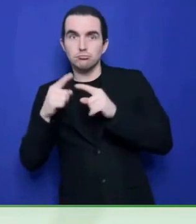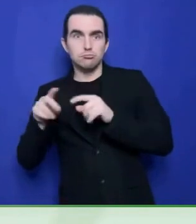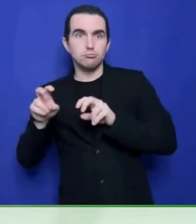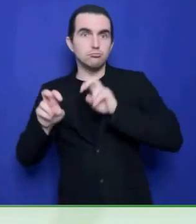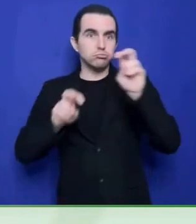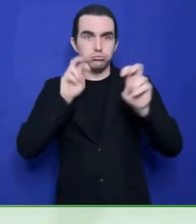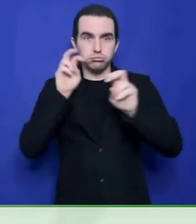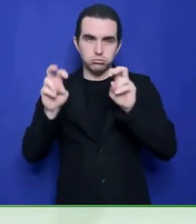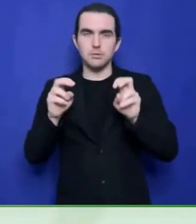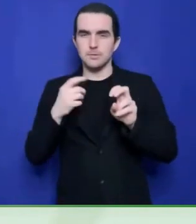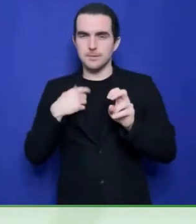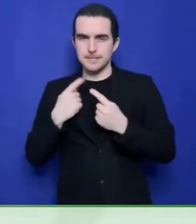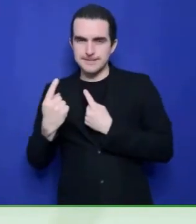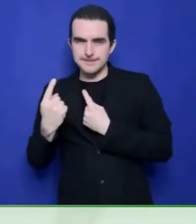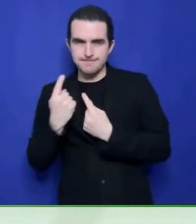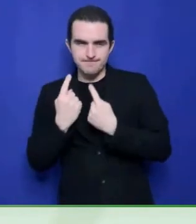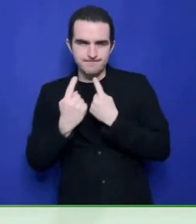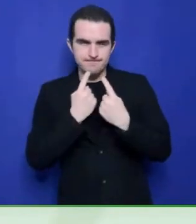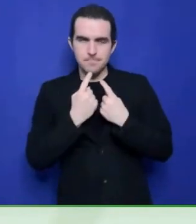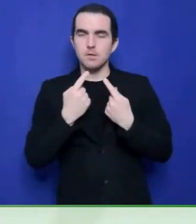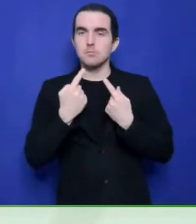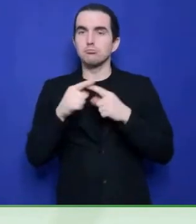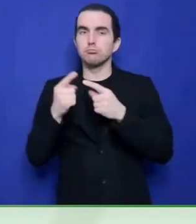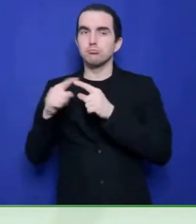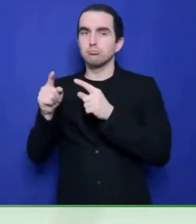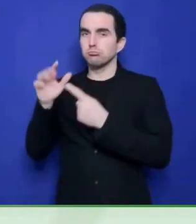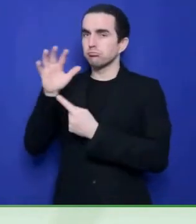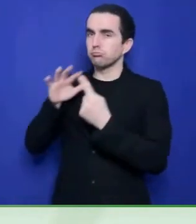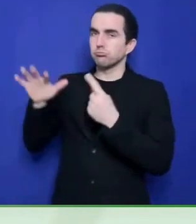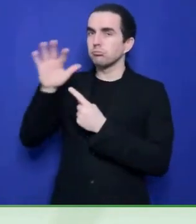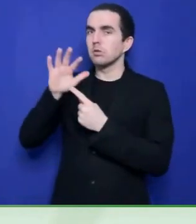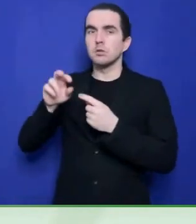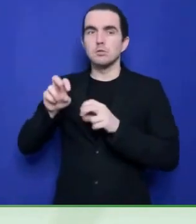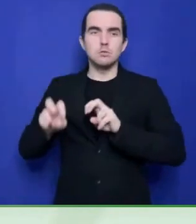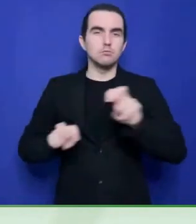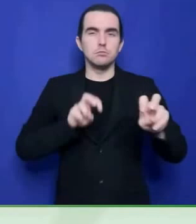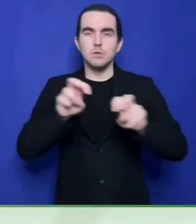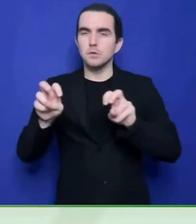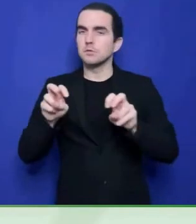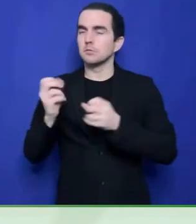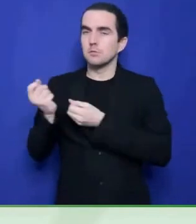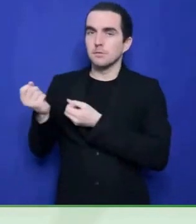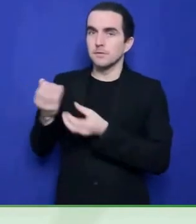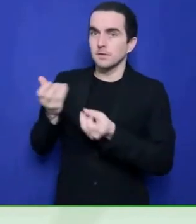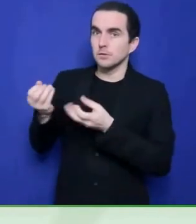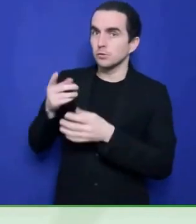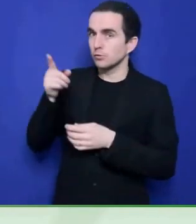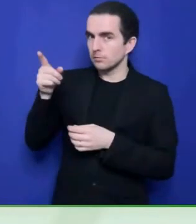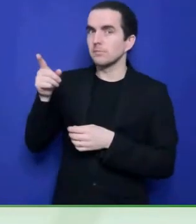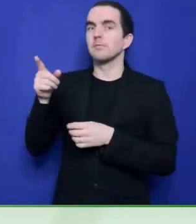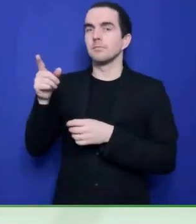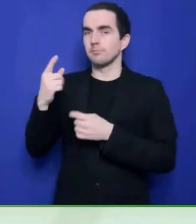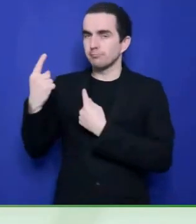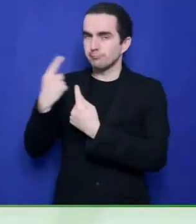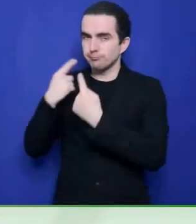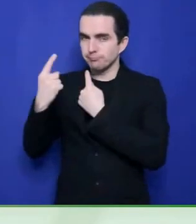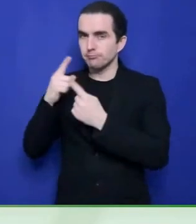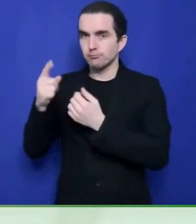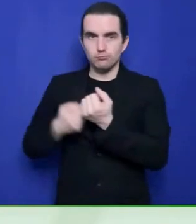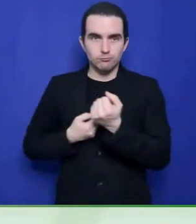Zagreb service by the end of this year. Please, next slide.